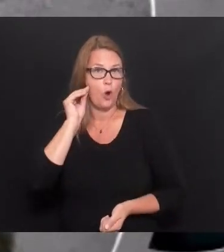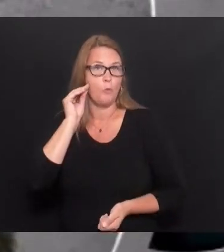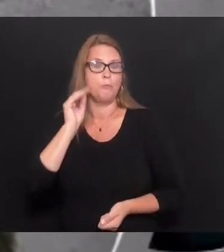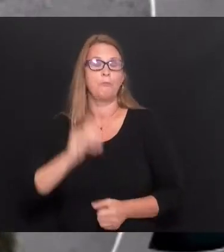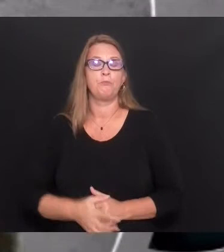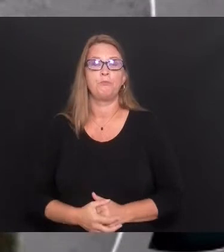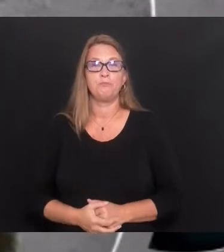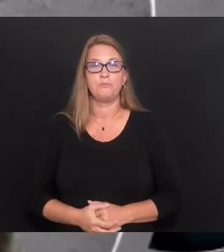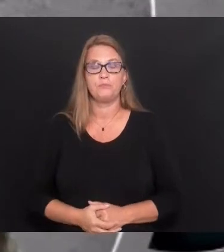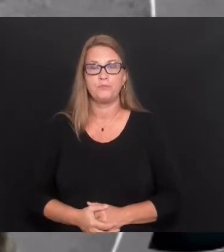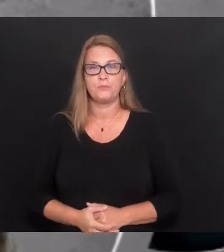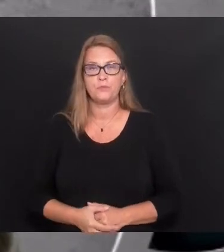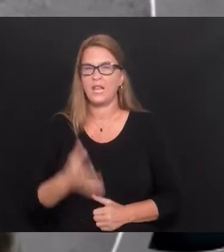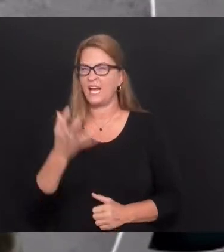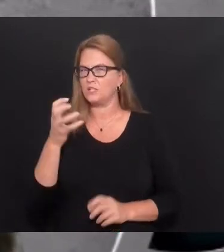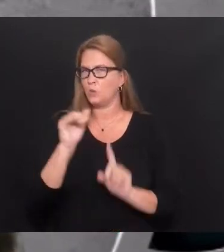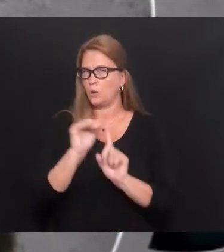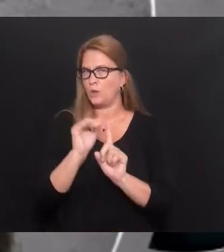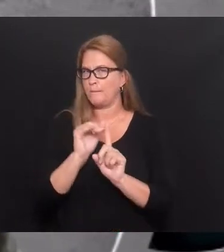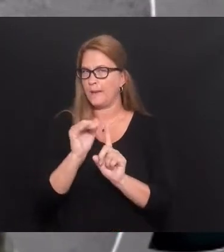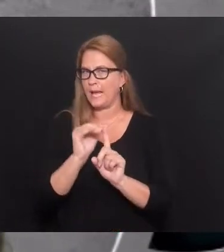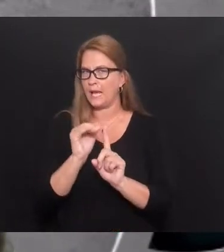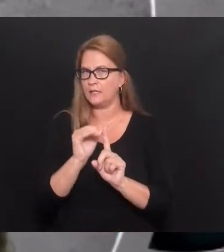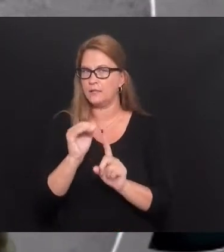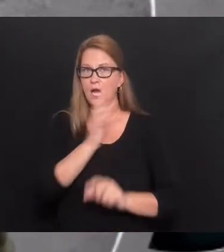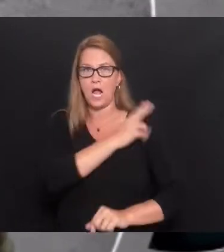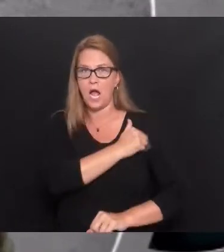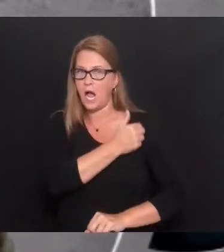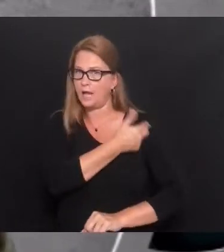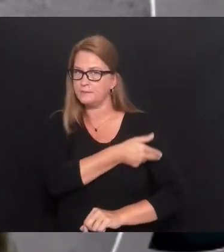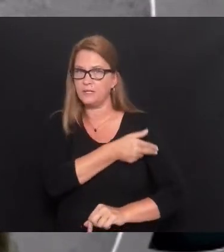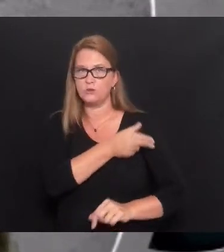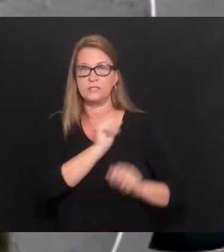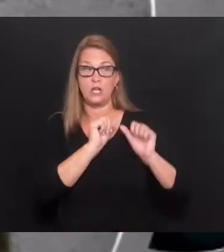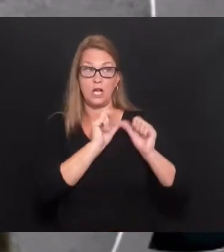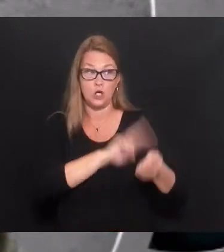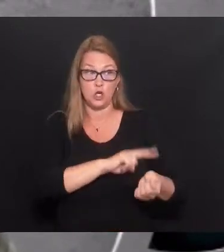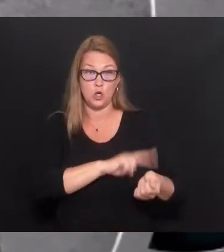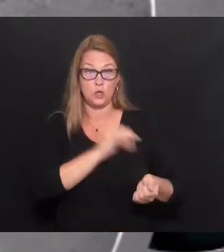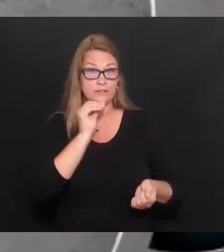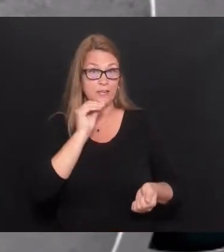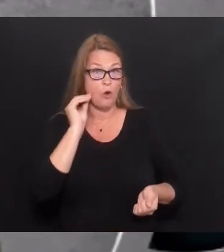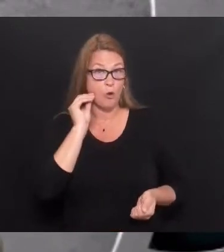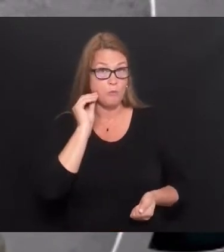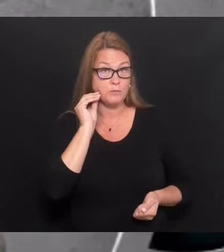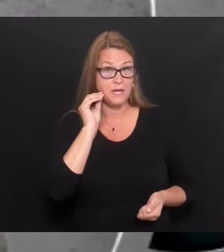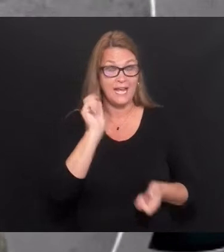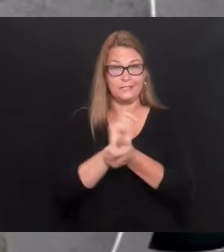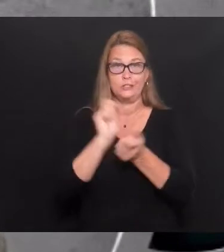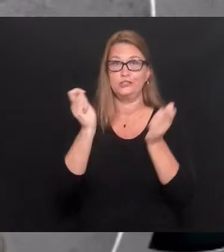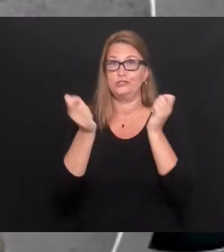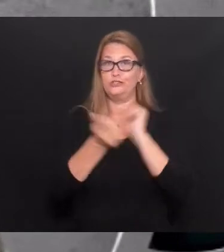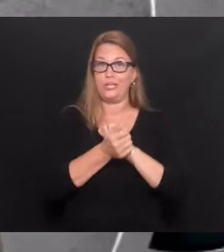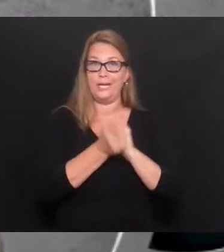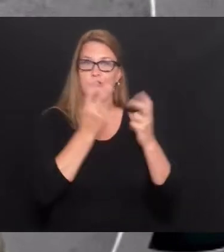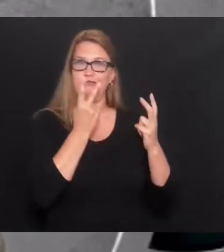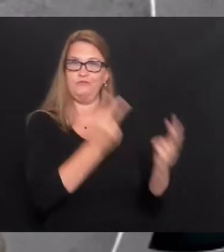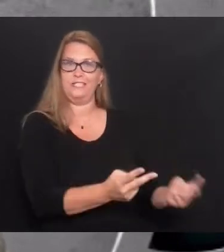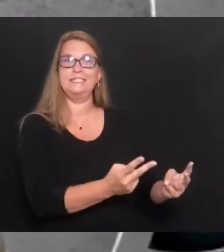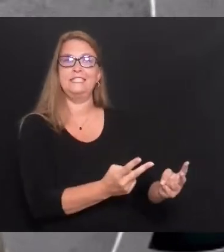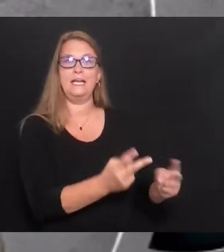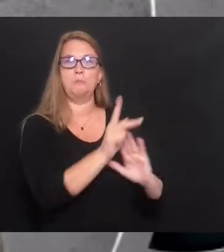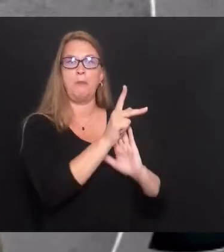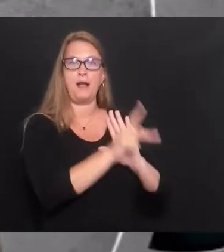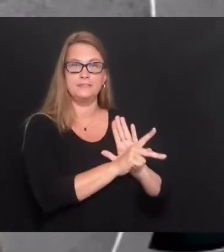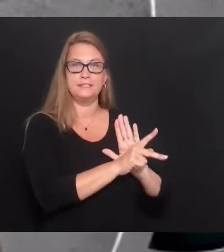patients. And I just want to remind everyone that the hospitals and long-term care facilities had to readjust some of their visitation policies in order